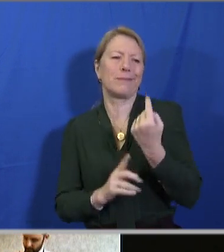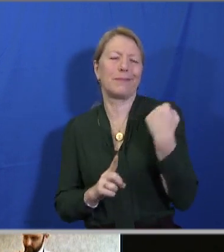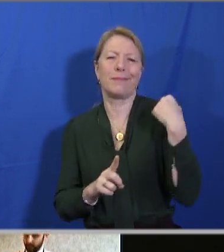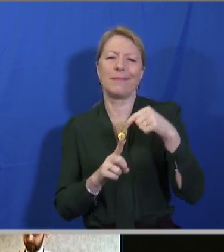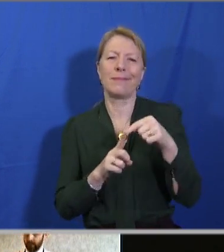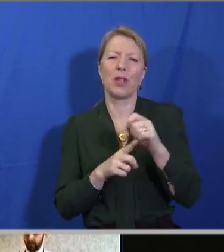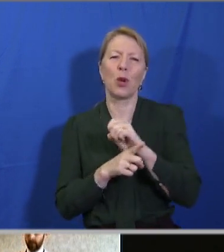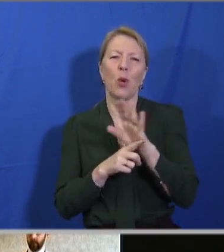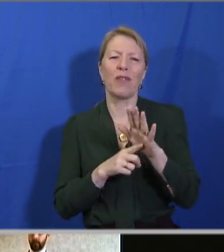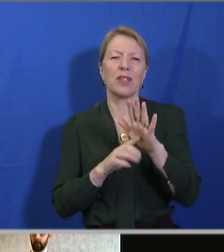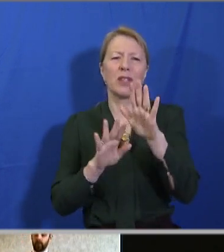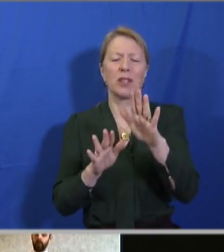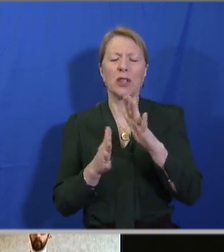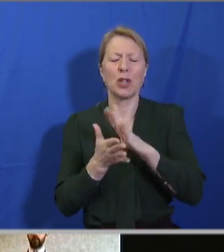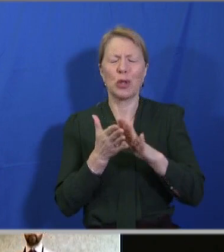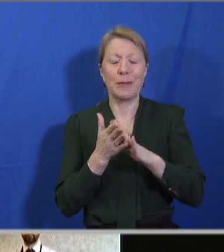Sorry, Chair, I'm starting to get feedback.